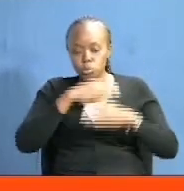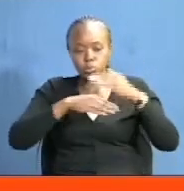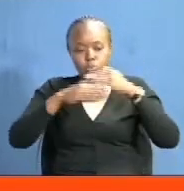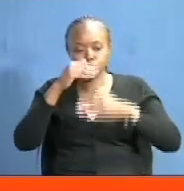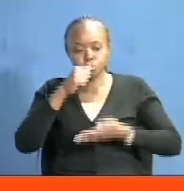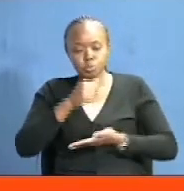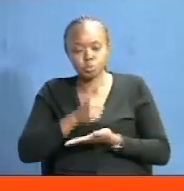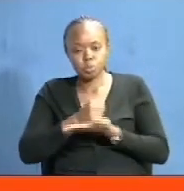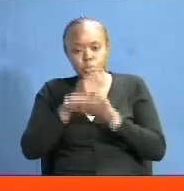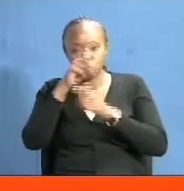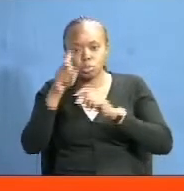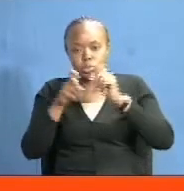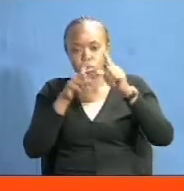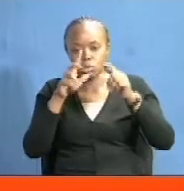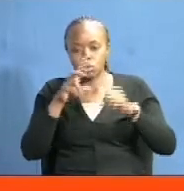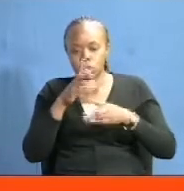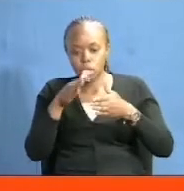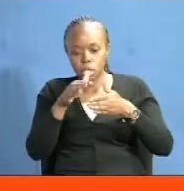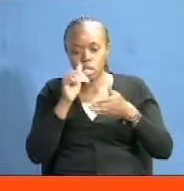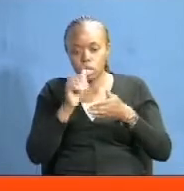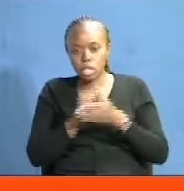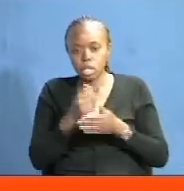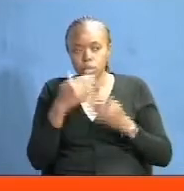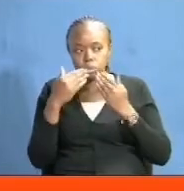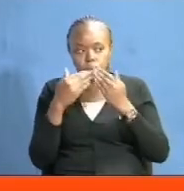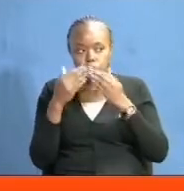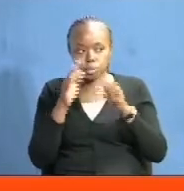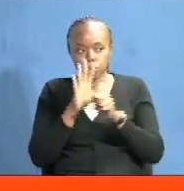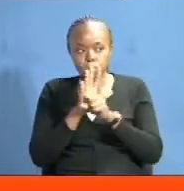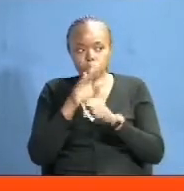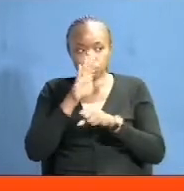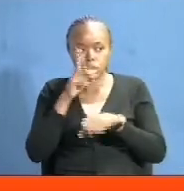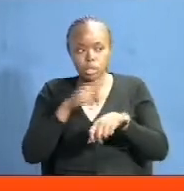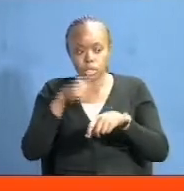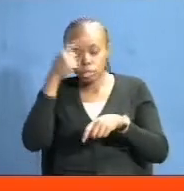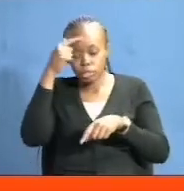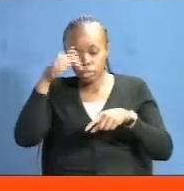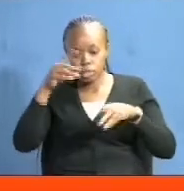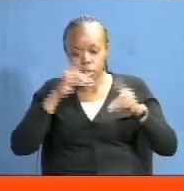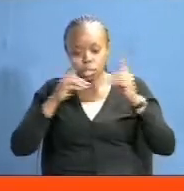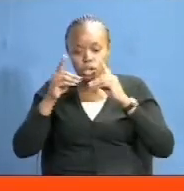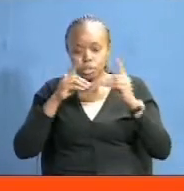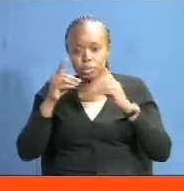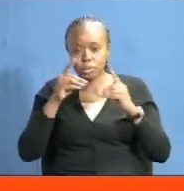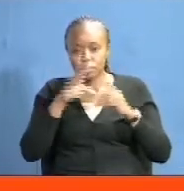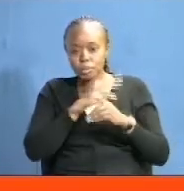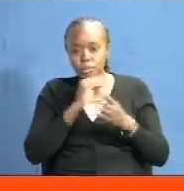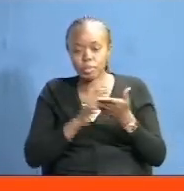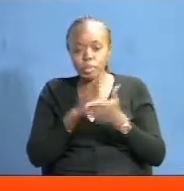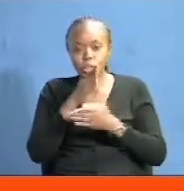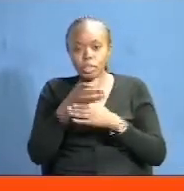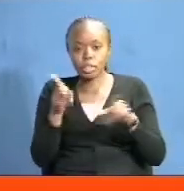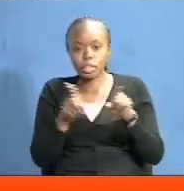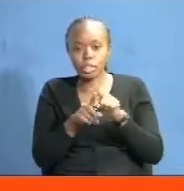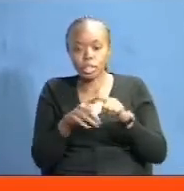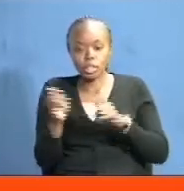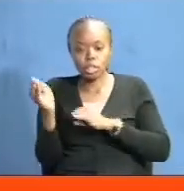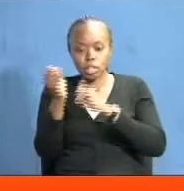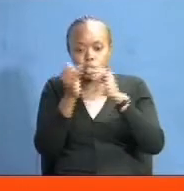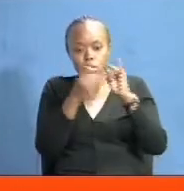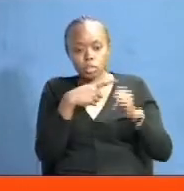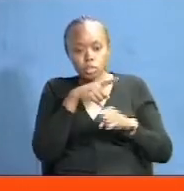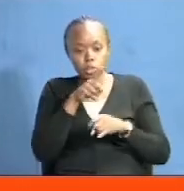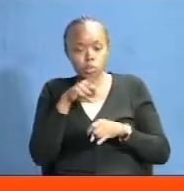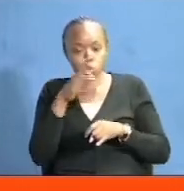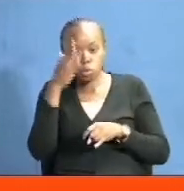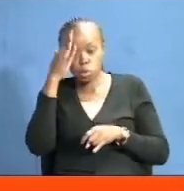question. Omurwa, thank you so much for dedicating your time for this discussion. Right, you could introduce yourself to our viewers. They